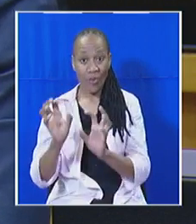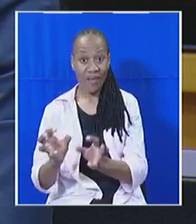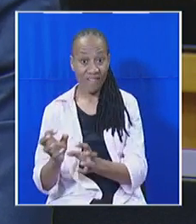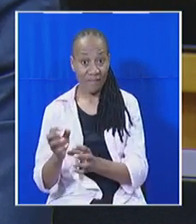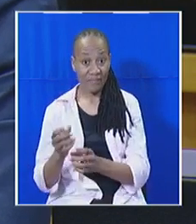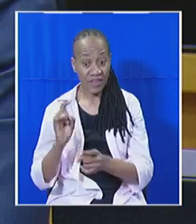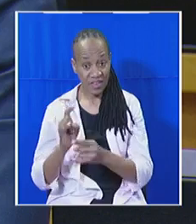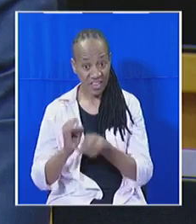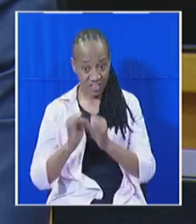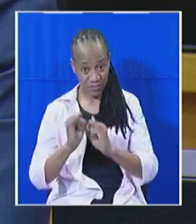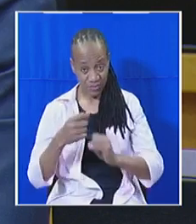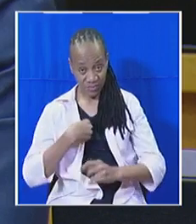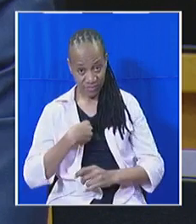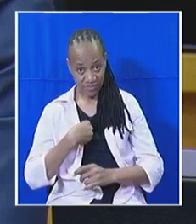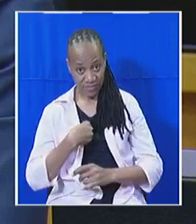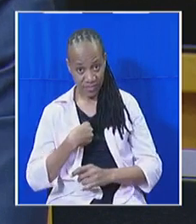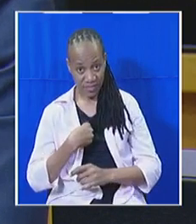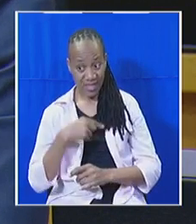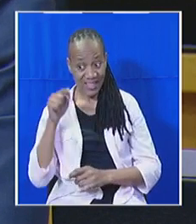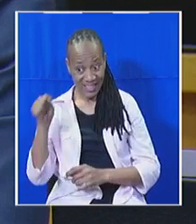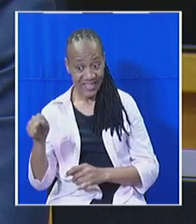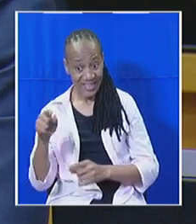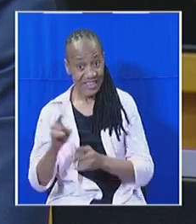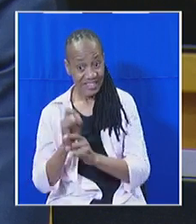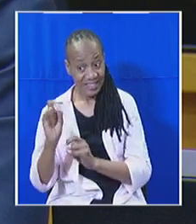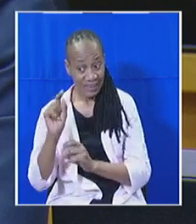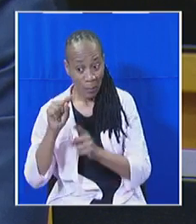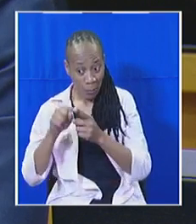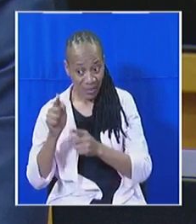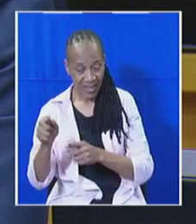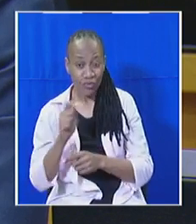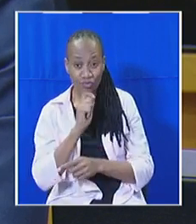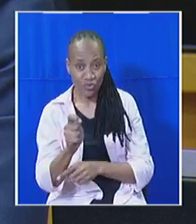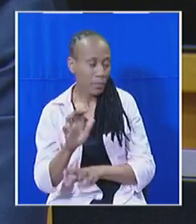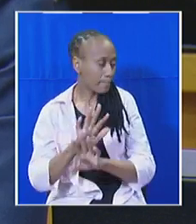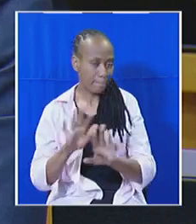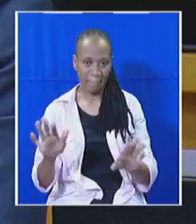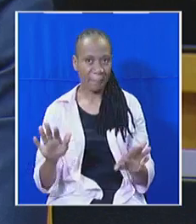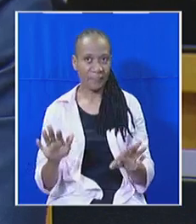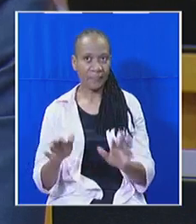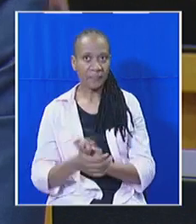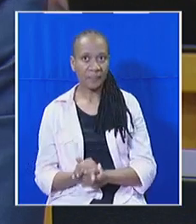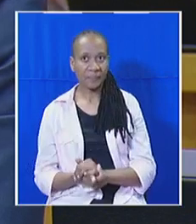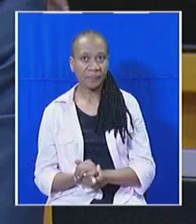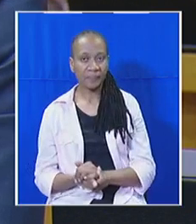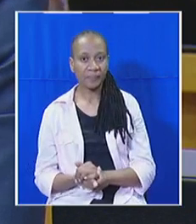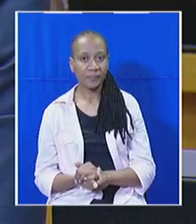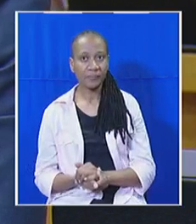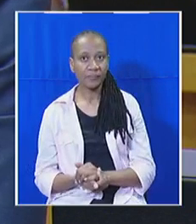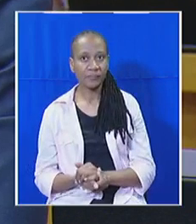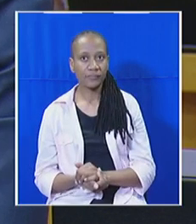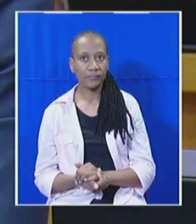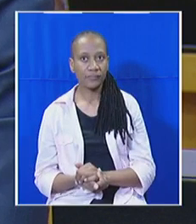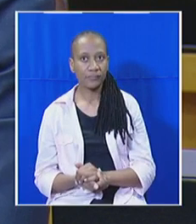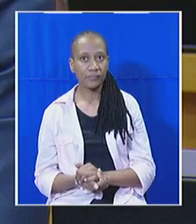all what that was said there is not truthful. I did not decline participation.